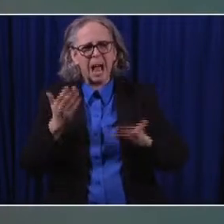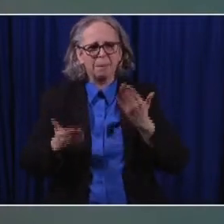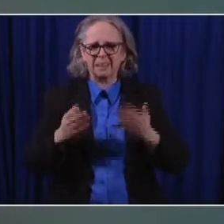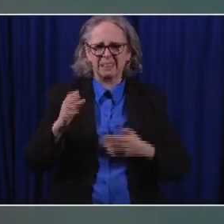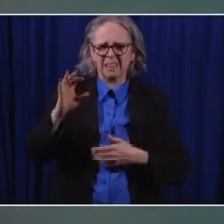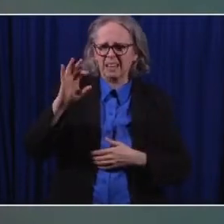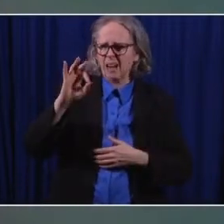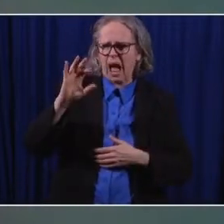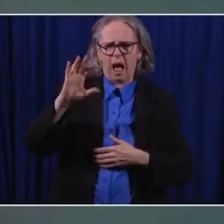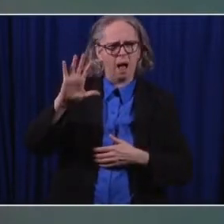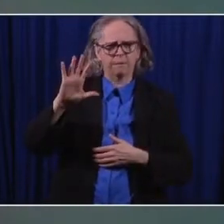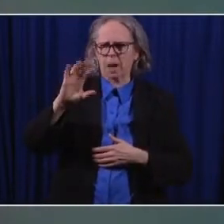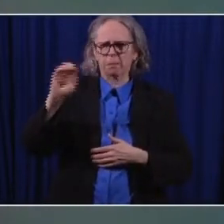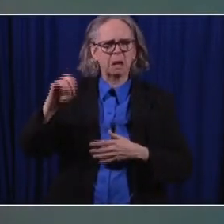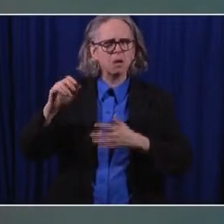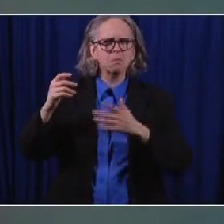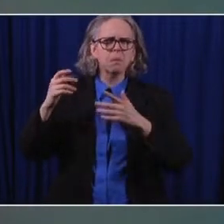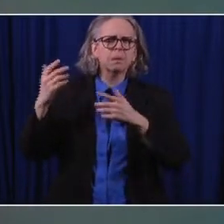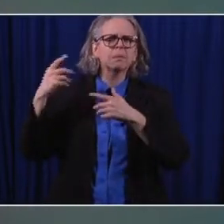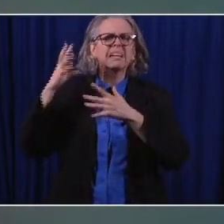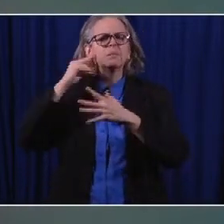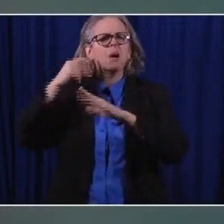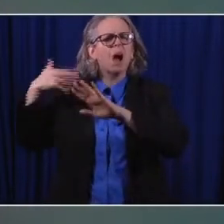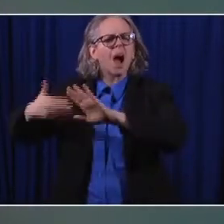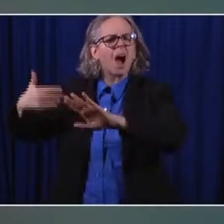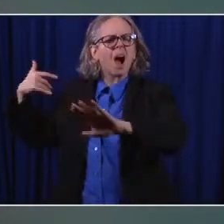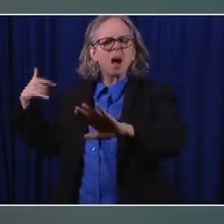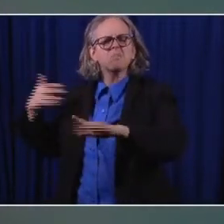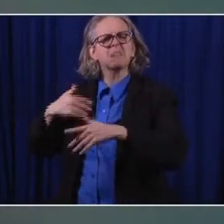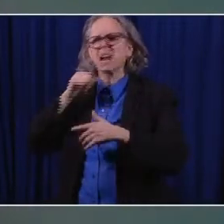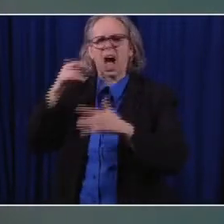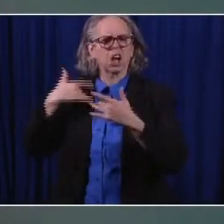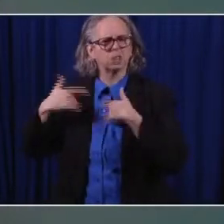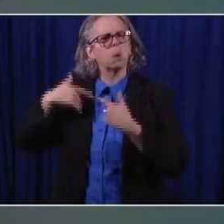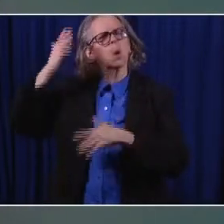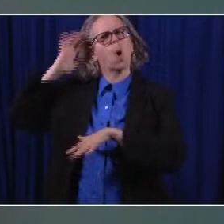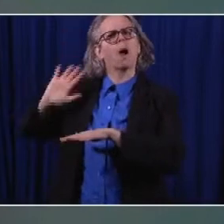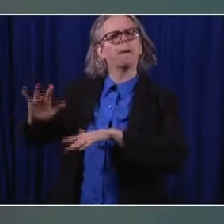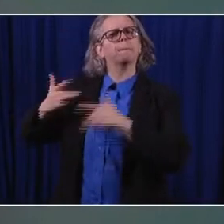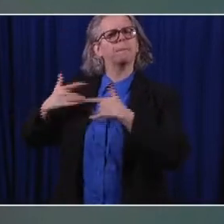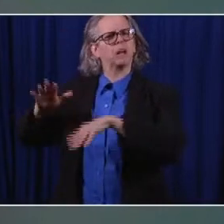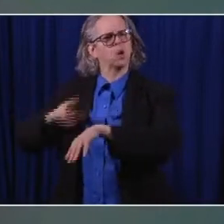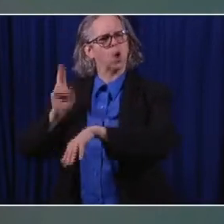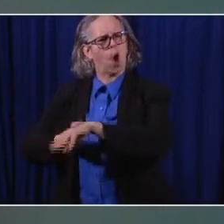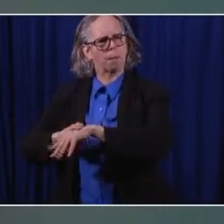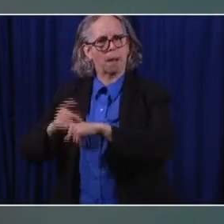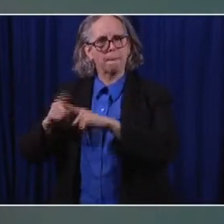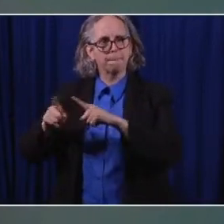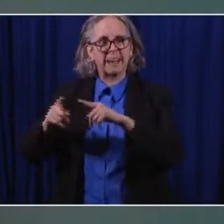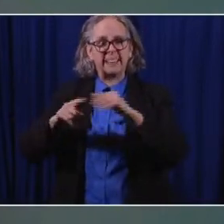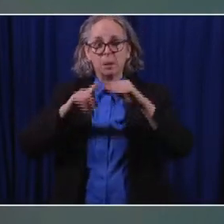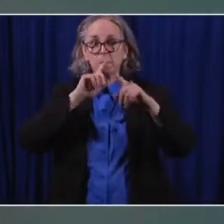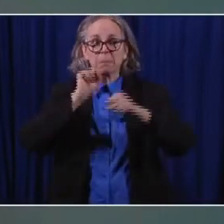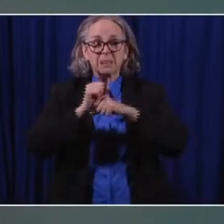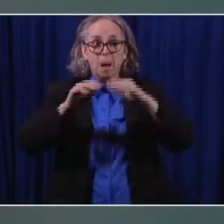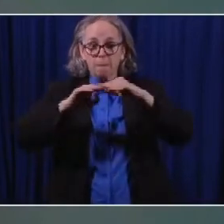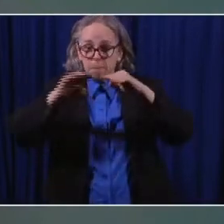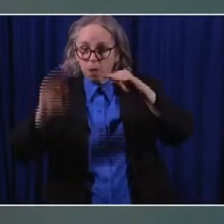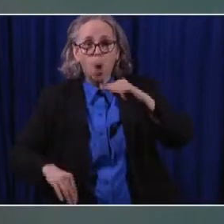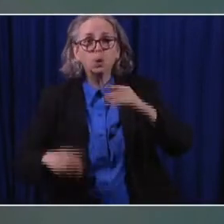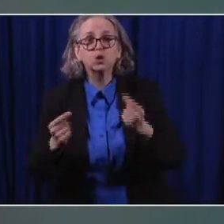you go lower than your normal, you should talk to your physician if you're not sure what to do. But generally